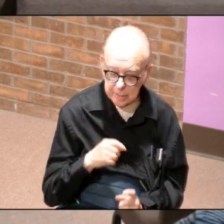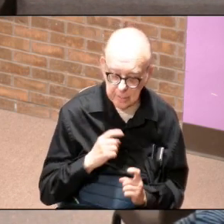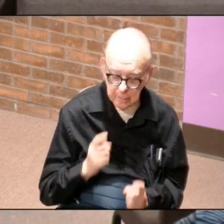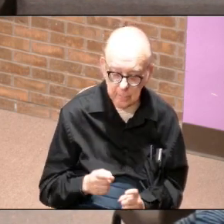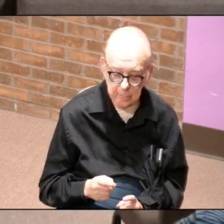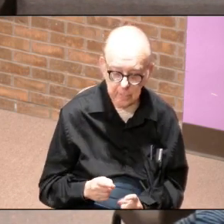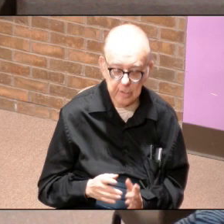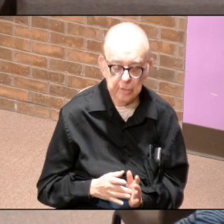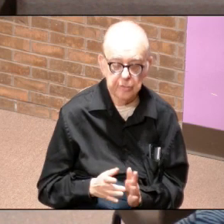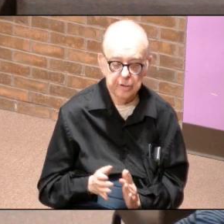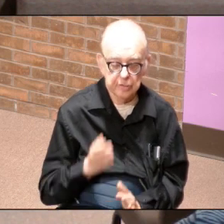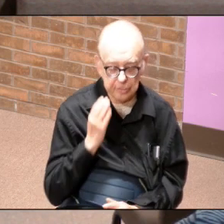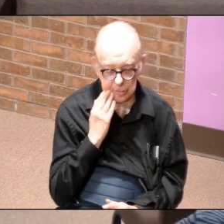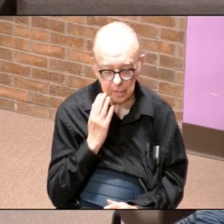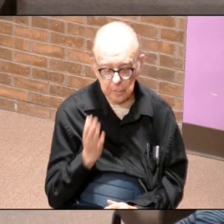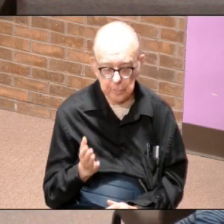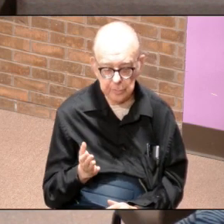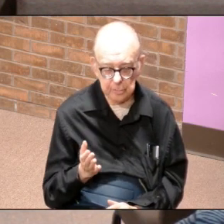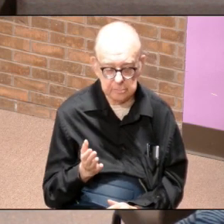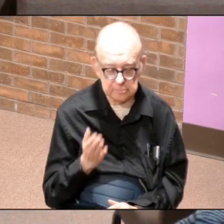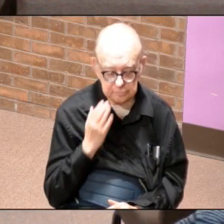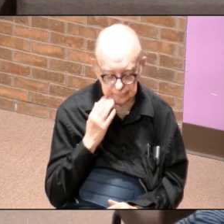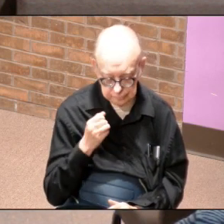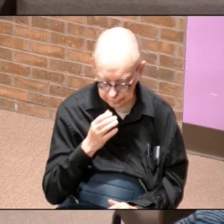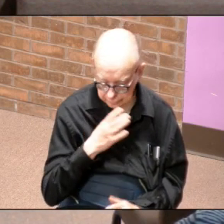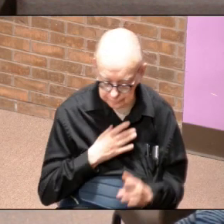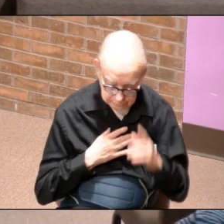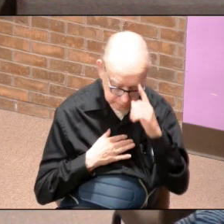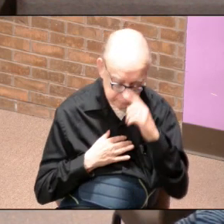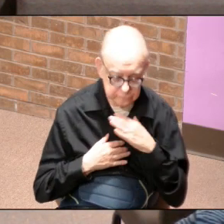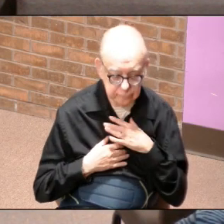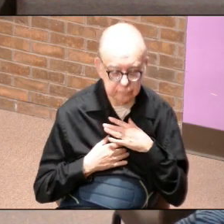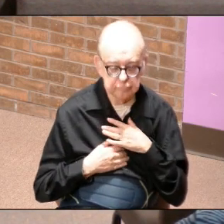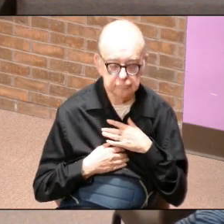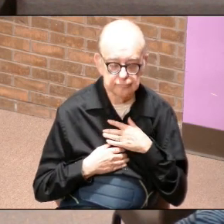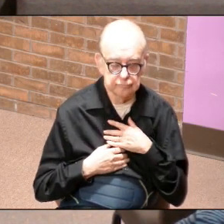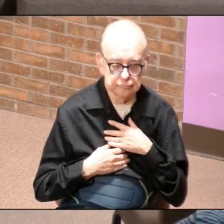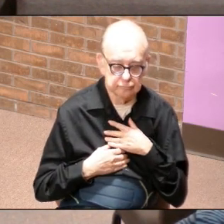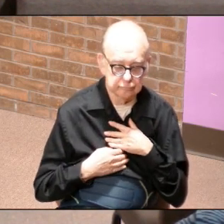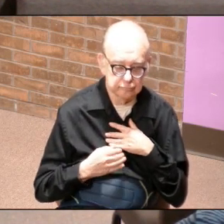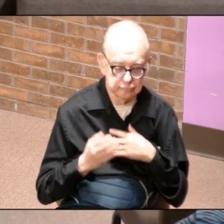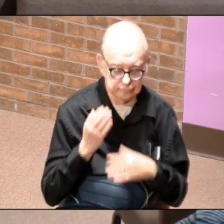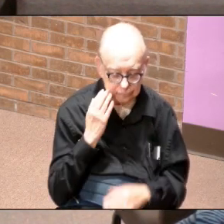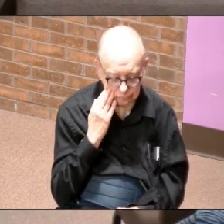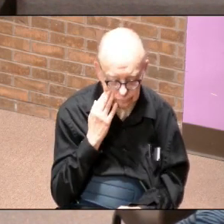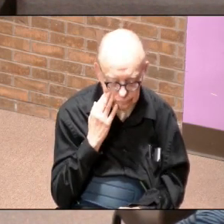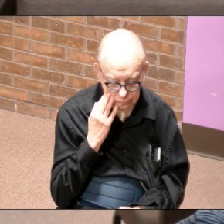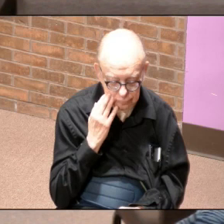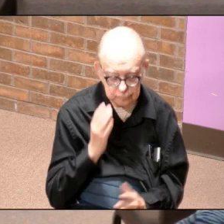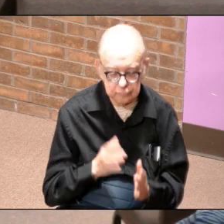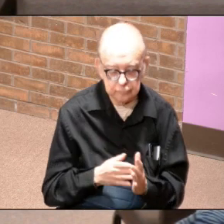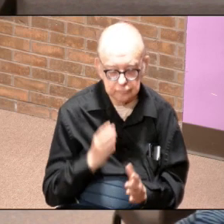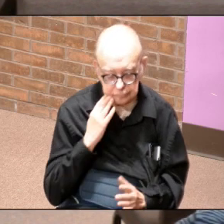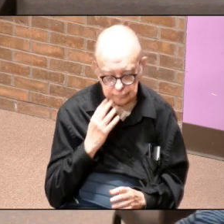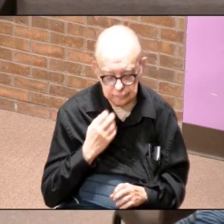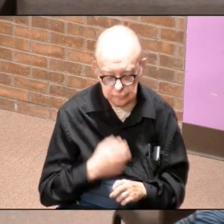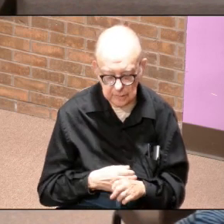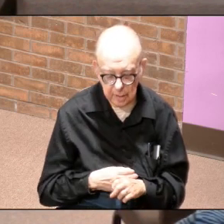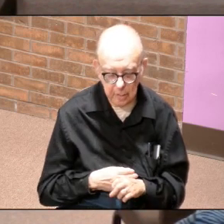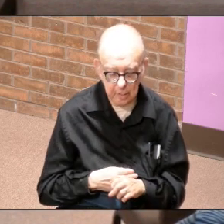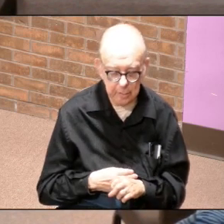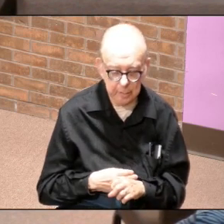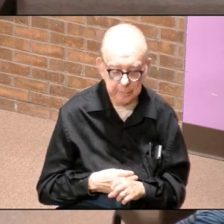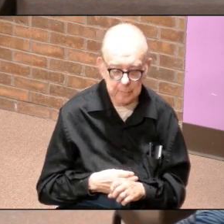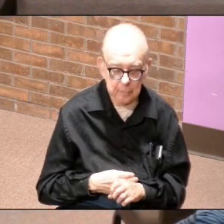he knows, ladies and gentlemen, he knows how hard and how difficult